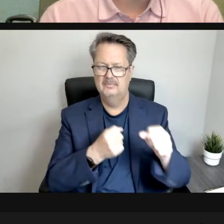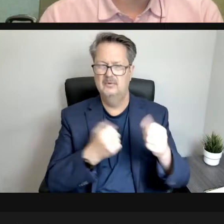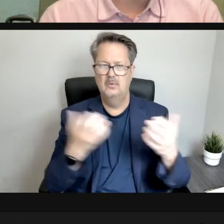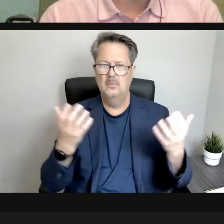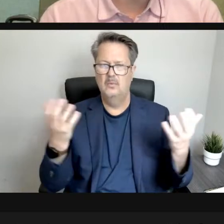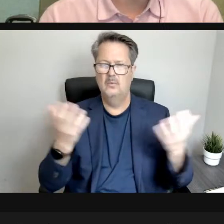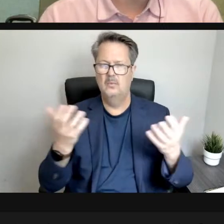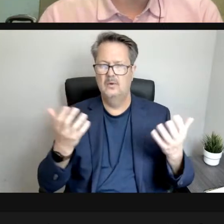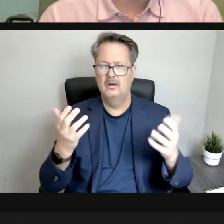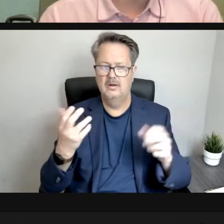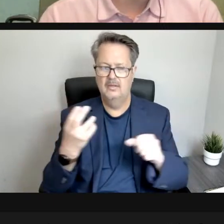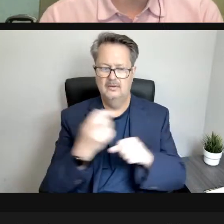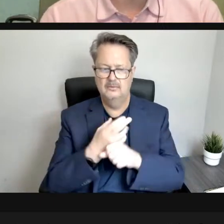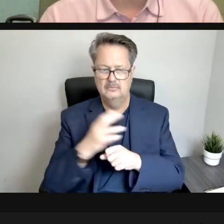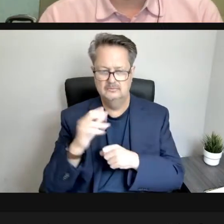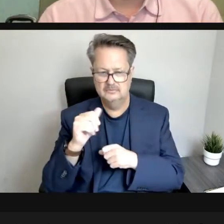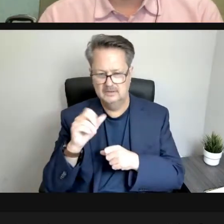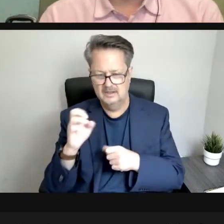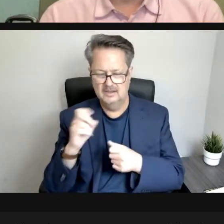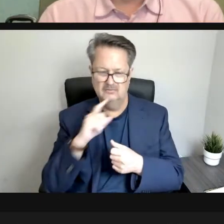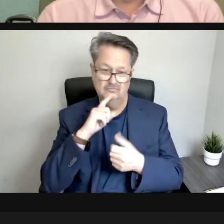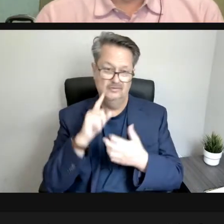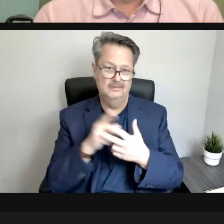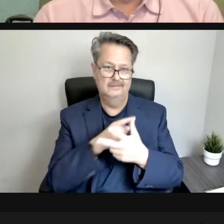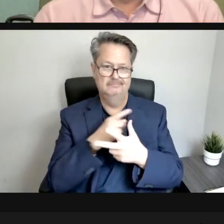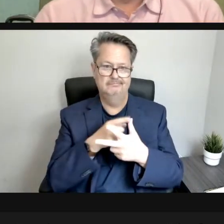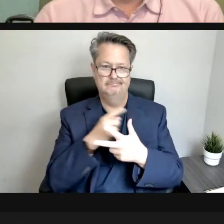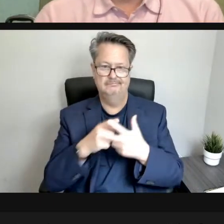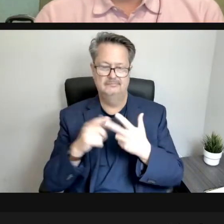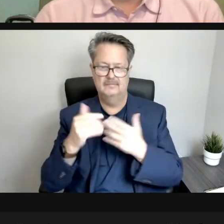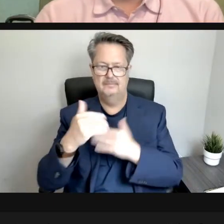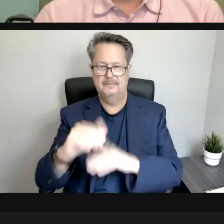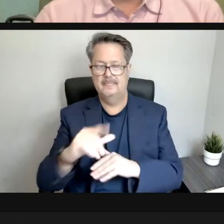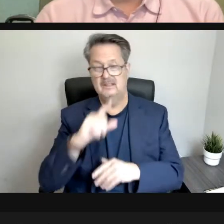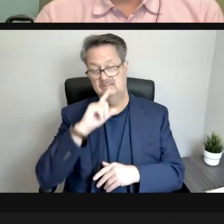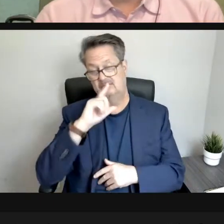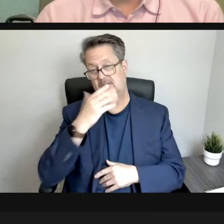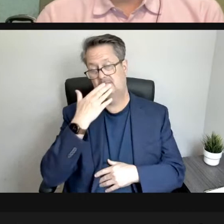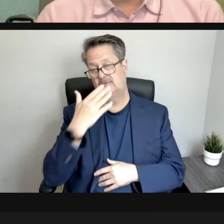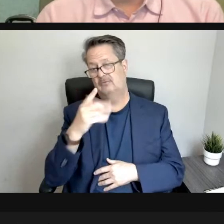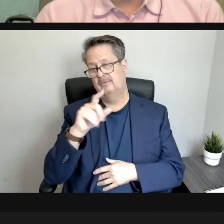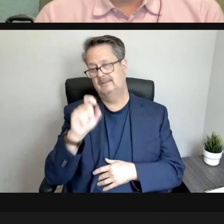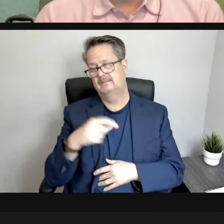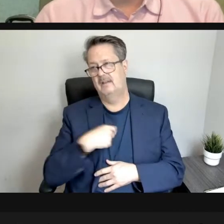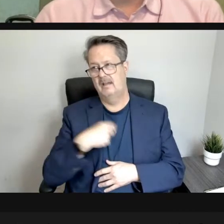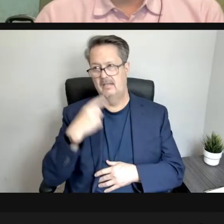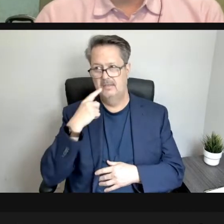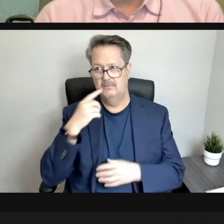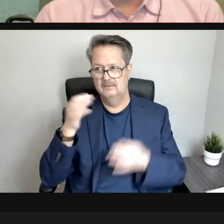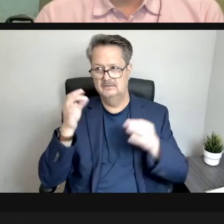there? Few and far between, I imagine. That's a really good question. I think we've definitely had